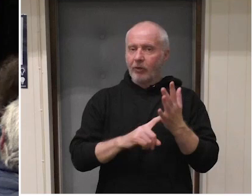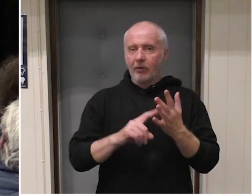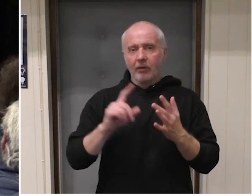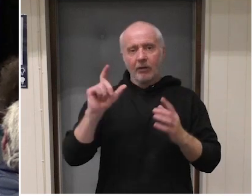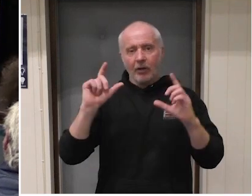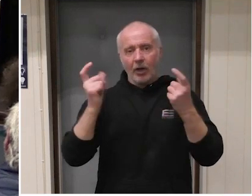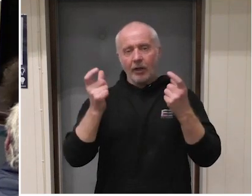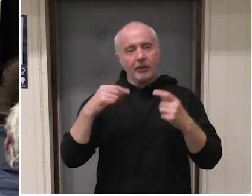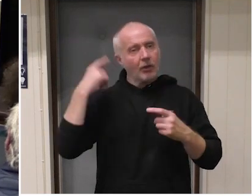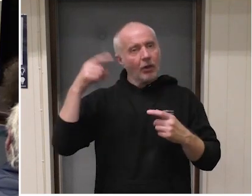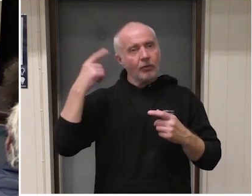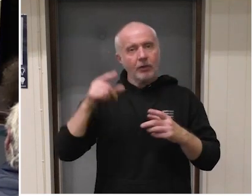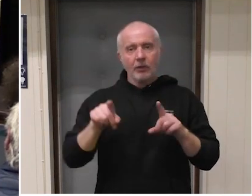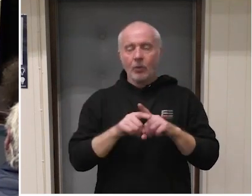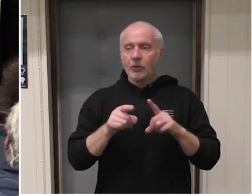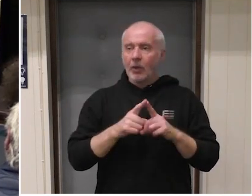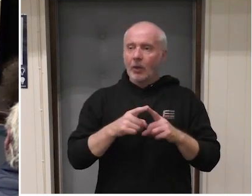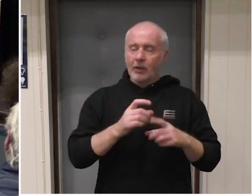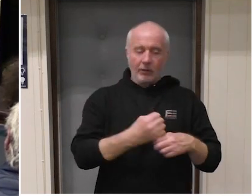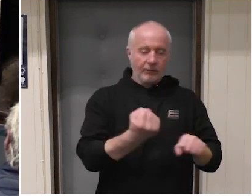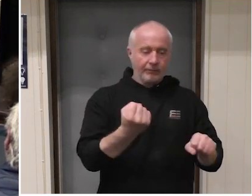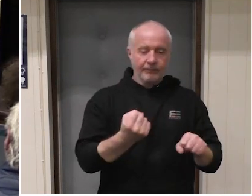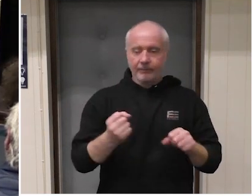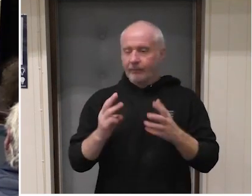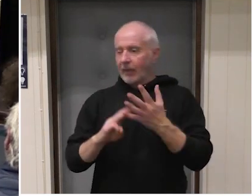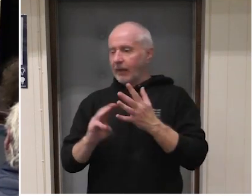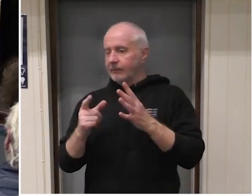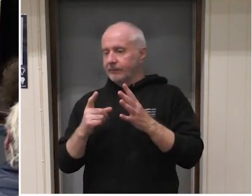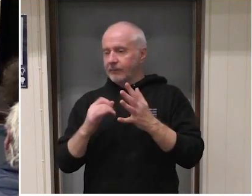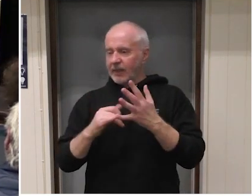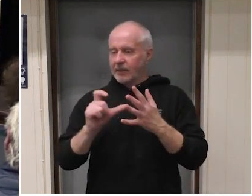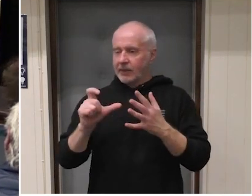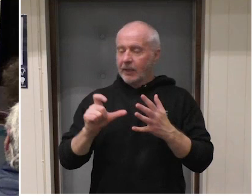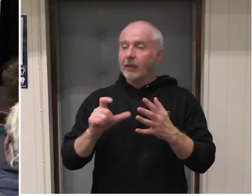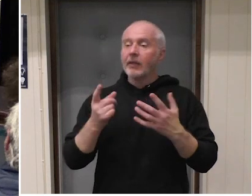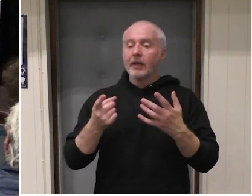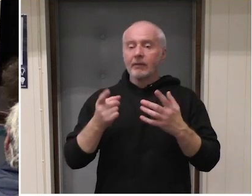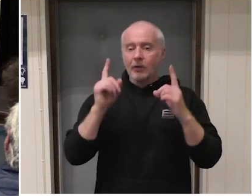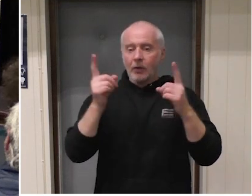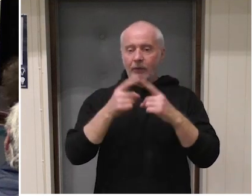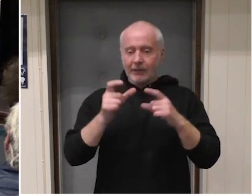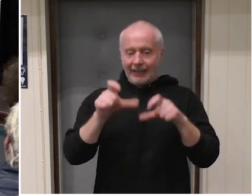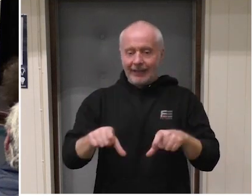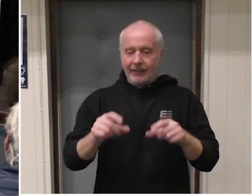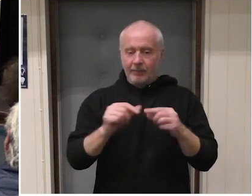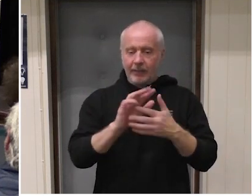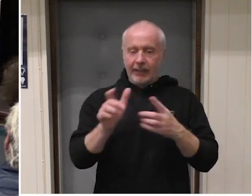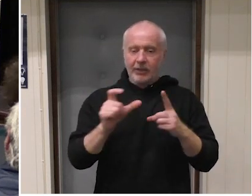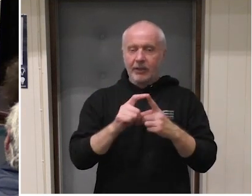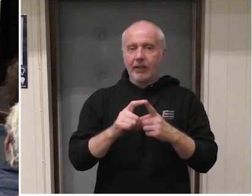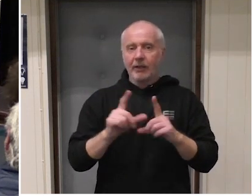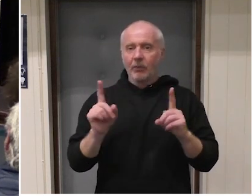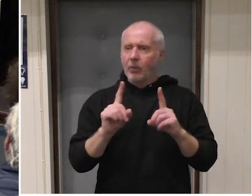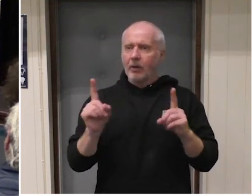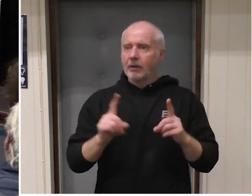where he also undertook his undergraduate and master's degrees before moving to the University of Leeds, where he completed his PhD on, and I quote, single